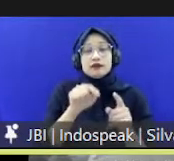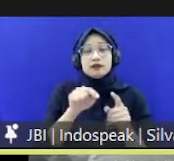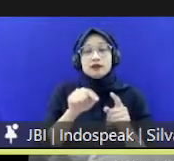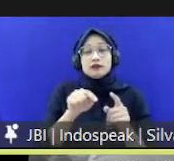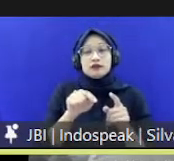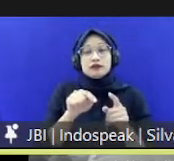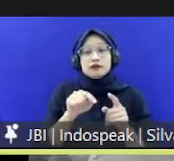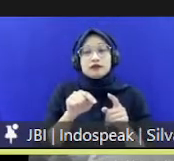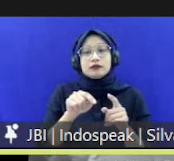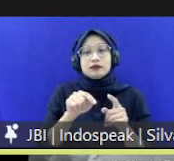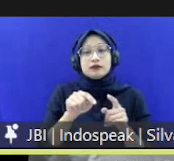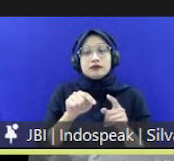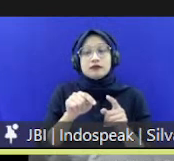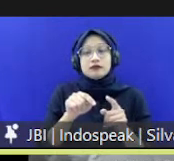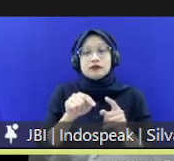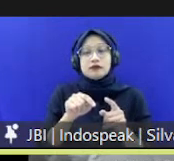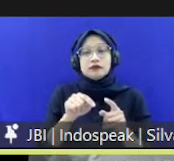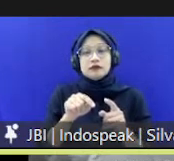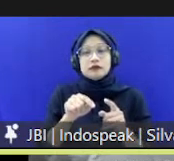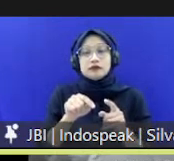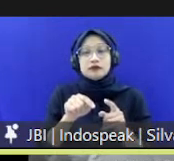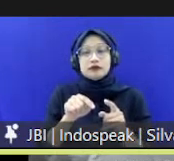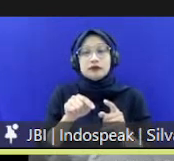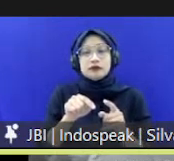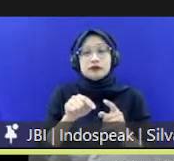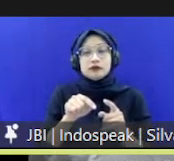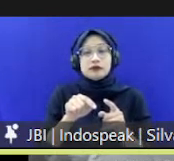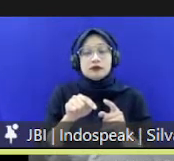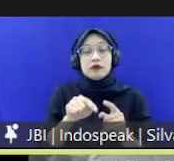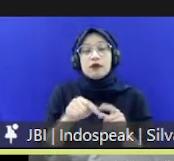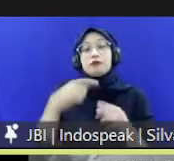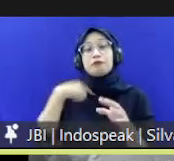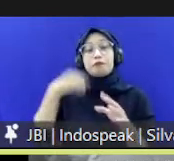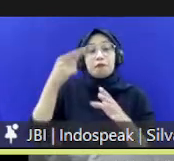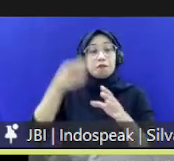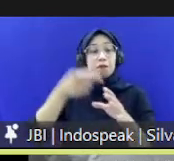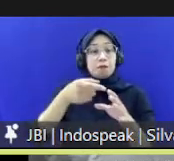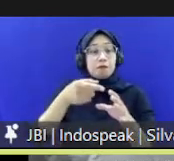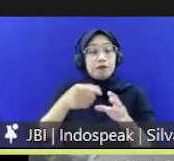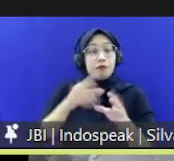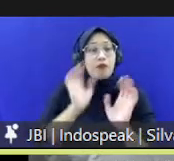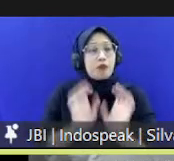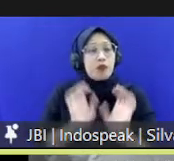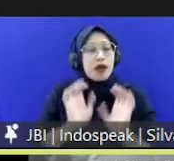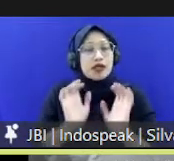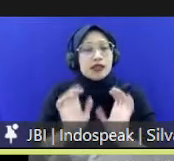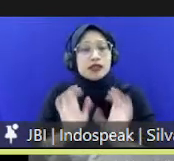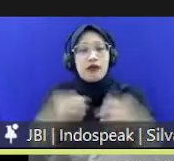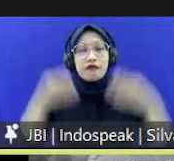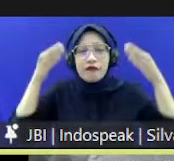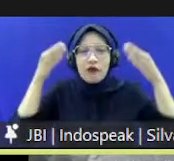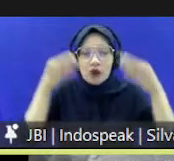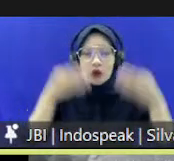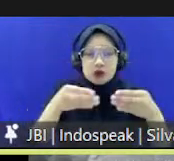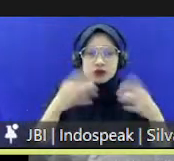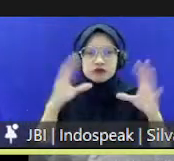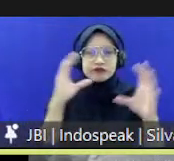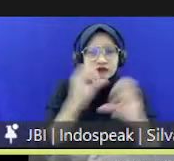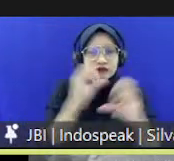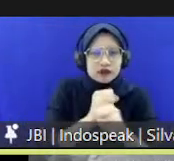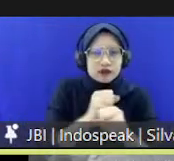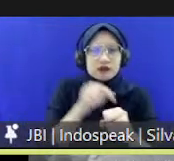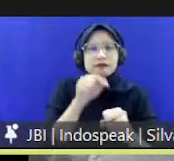the pharma companies that make it, tend to think that that's a good idea. So there's been a lot of focus on let's bring down